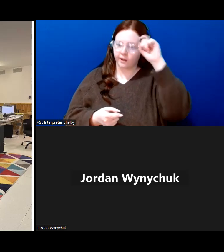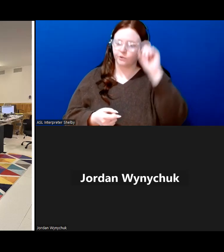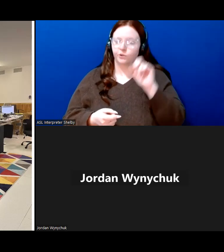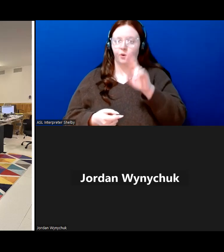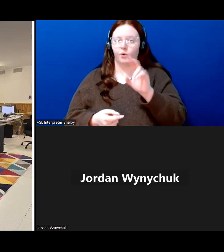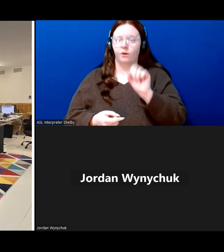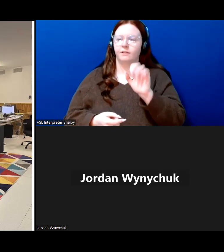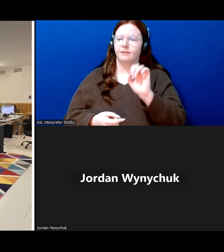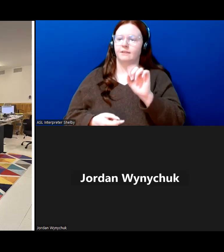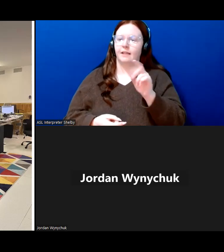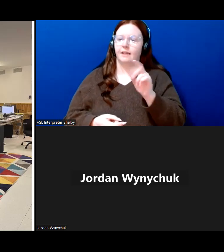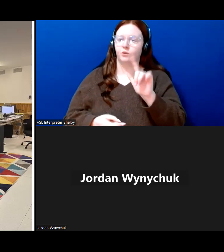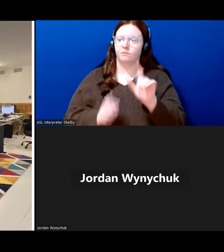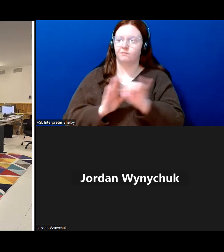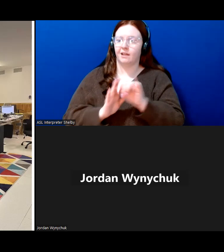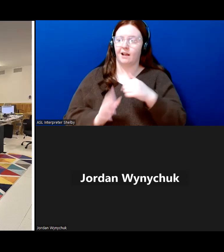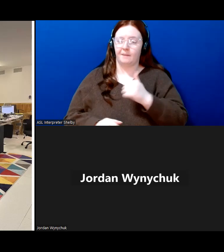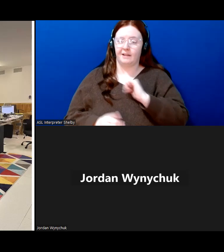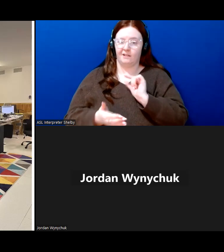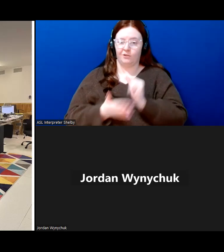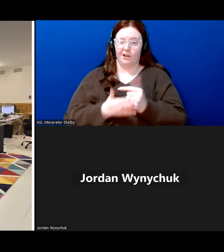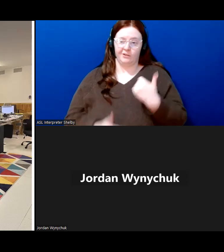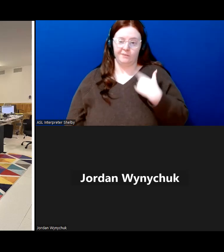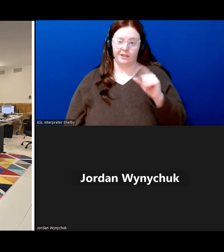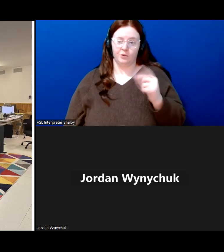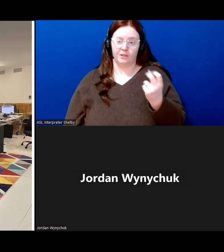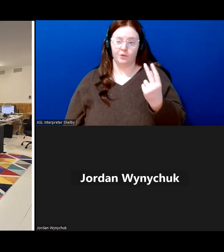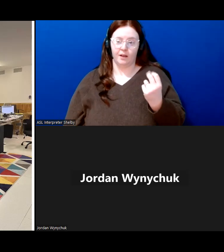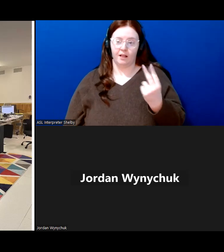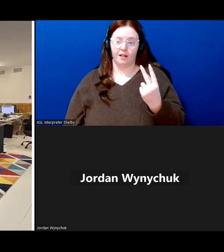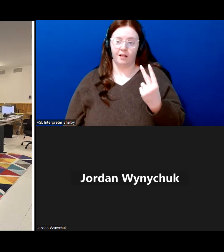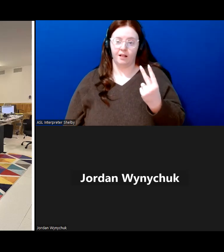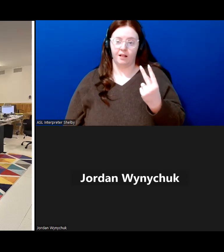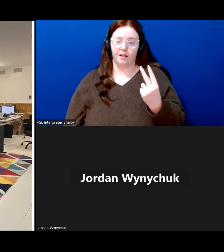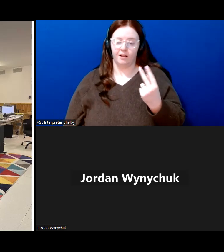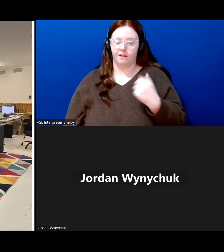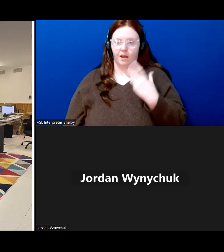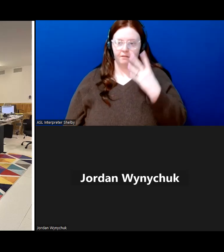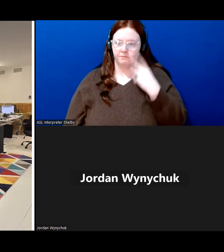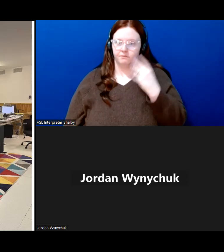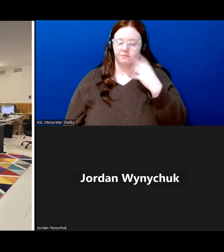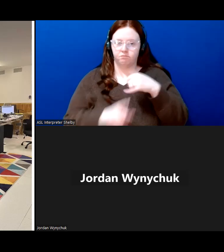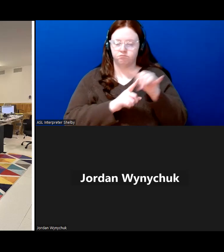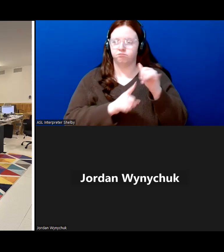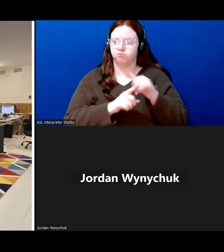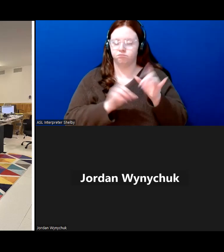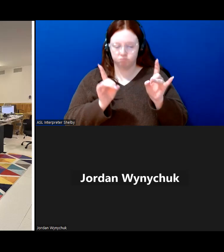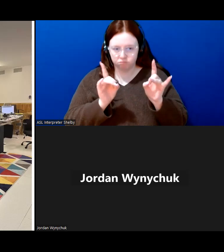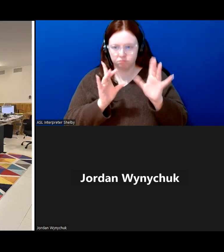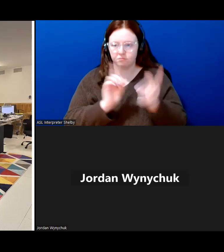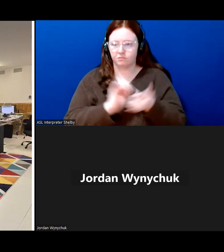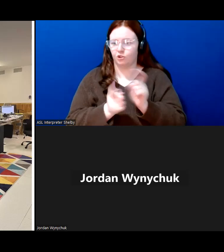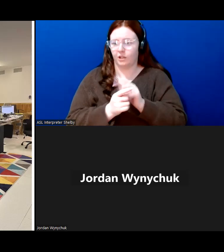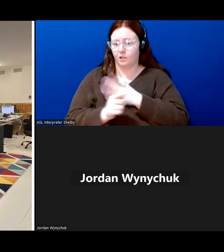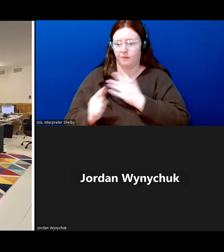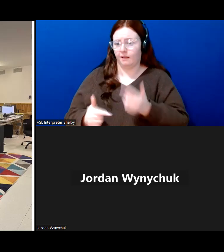to see. I only graduated in 2012, and as I said, I experienced so much bullying that it changed the trajectory of my,